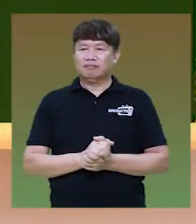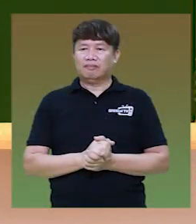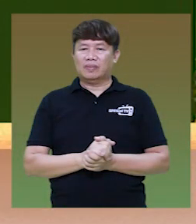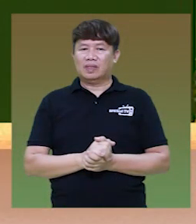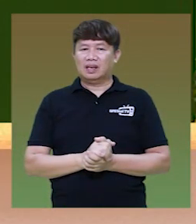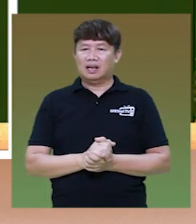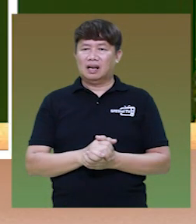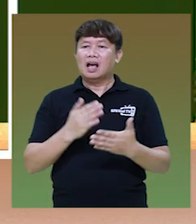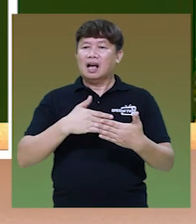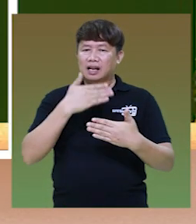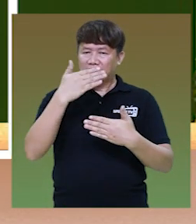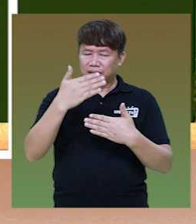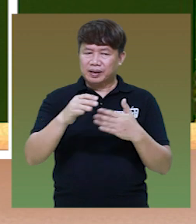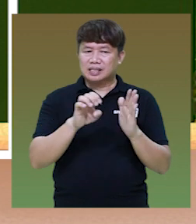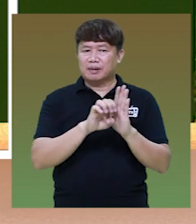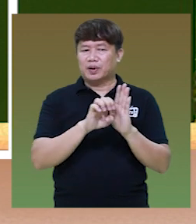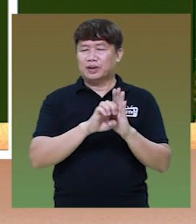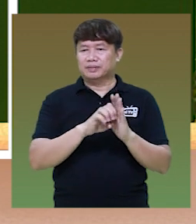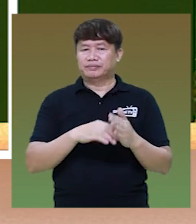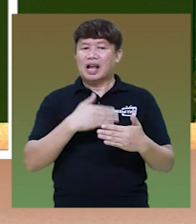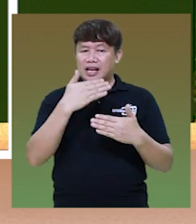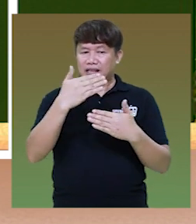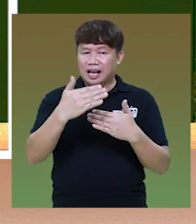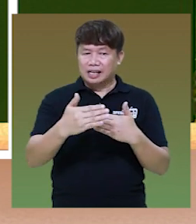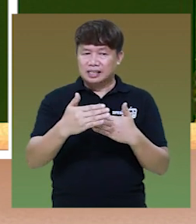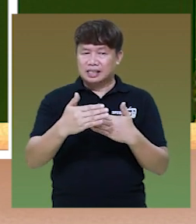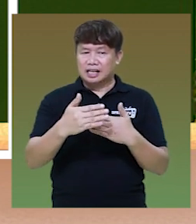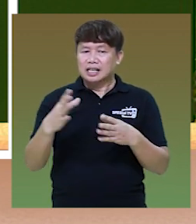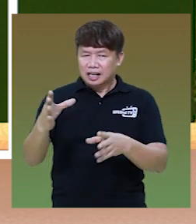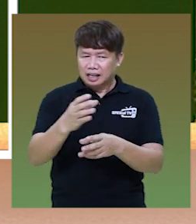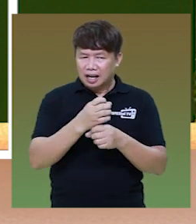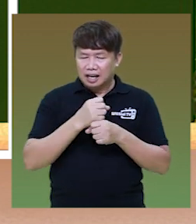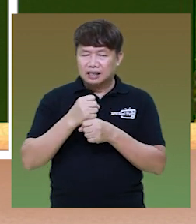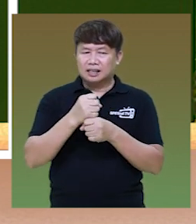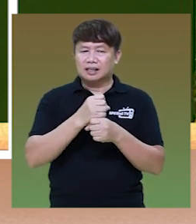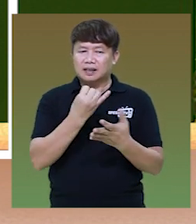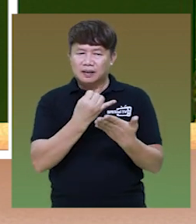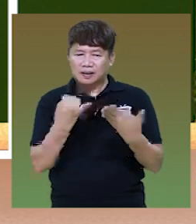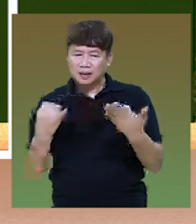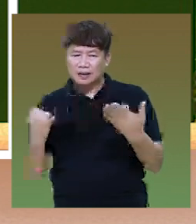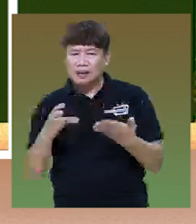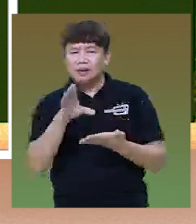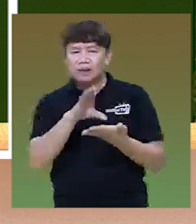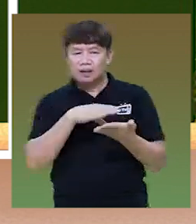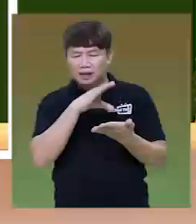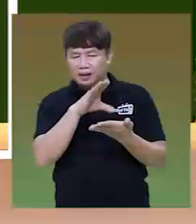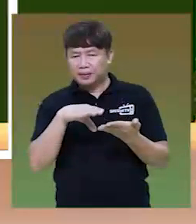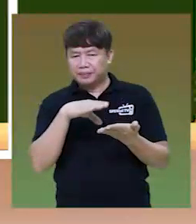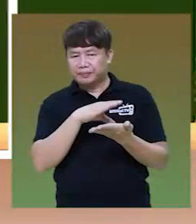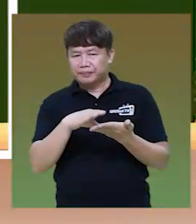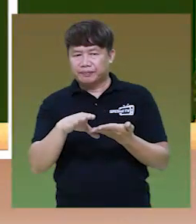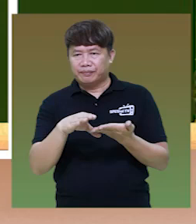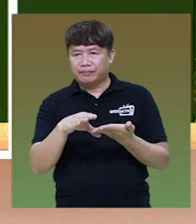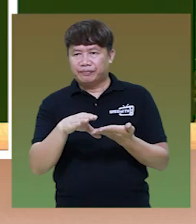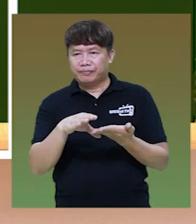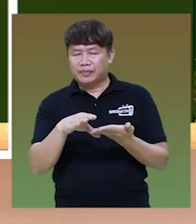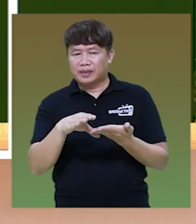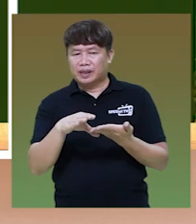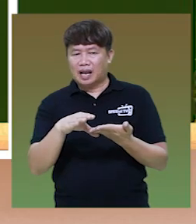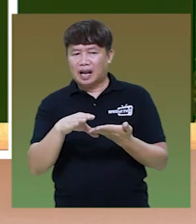Here is another one. Next, they gathered all the ingredients for the cake, like